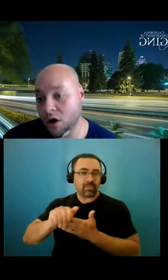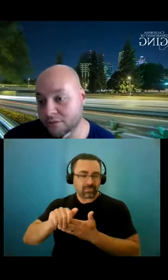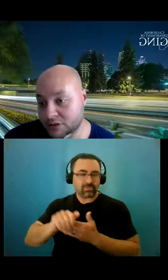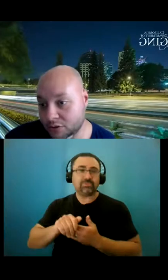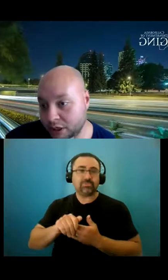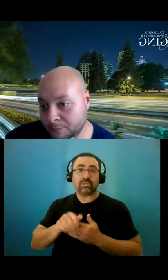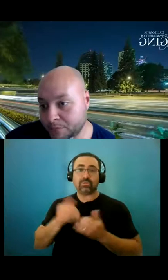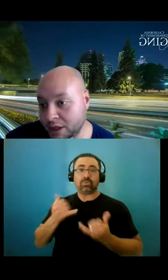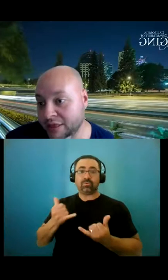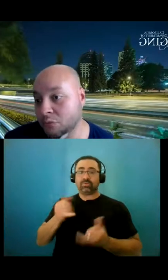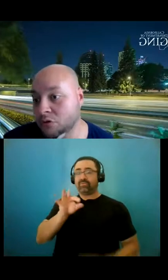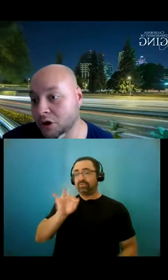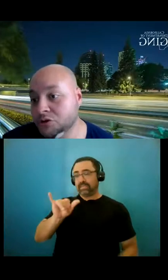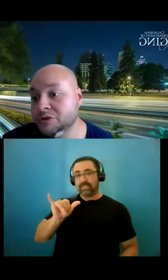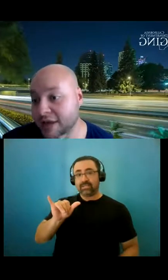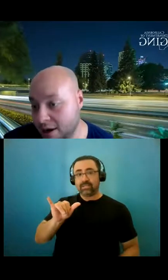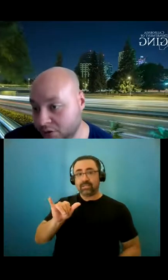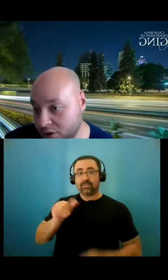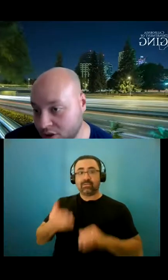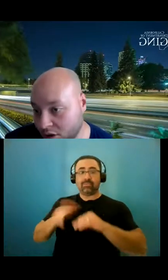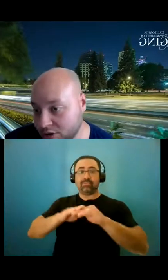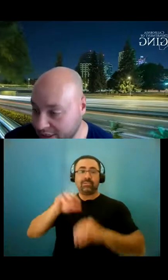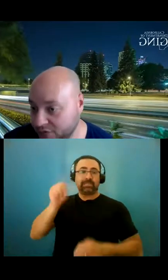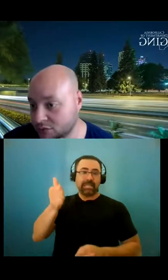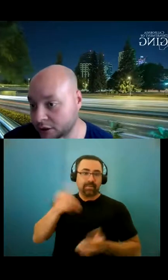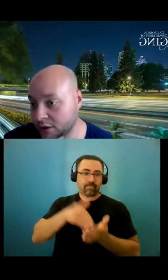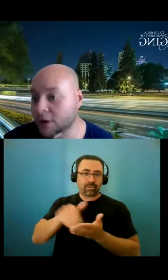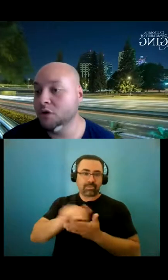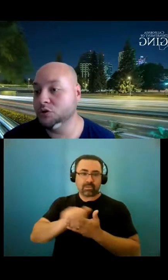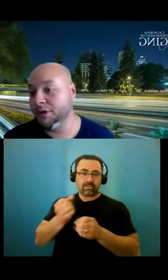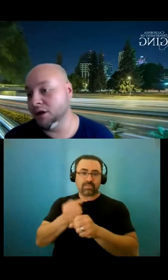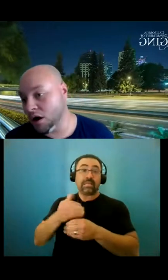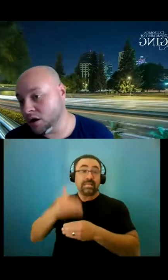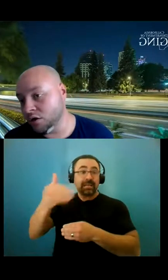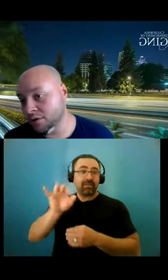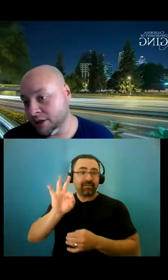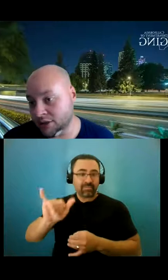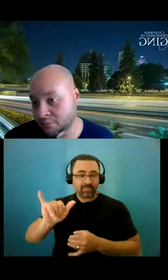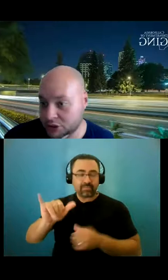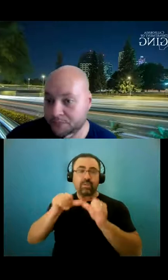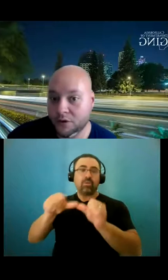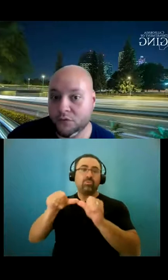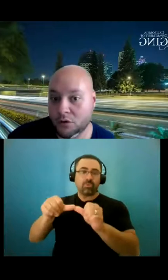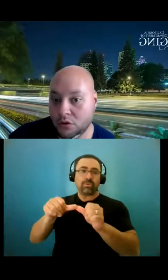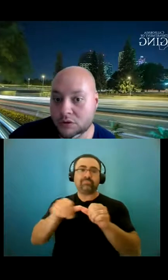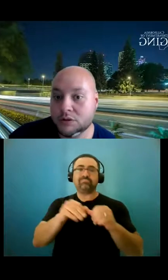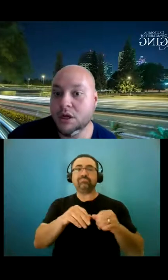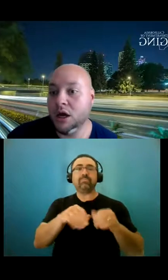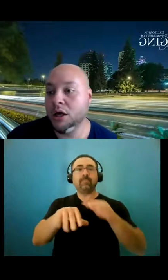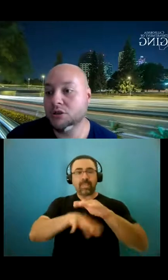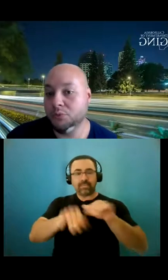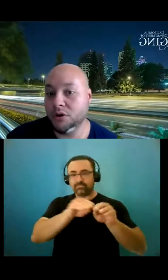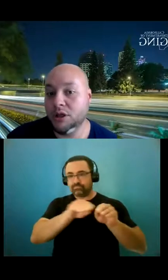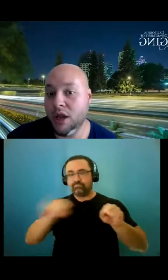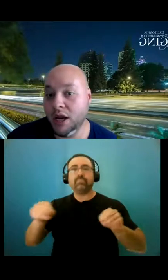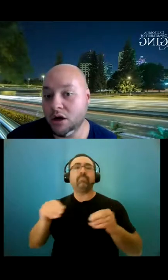the current fiscal year, and that will grow to $10 million next fiscal year, which will be an ongoing baseline budget for locals